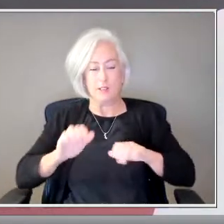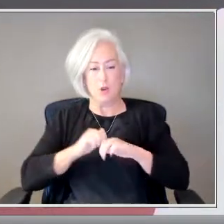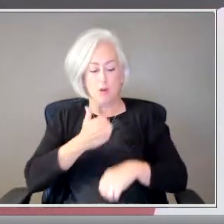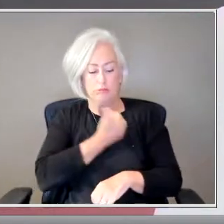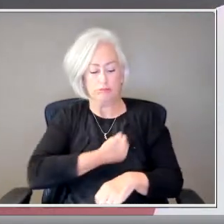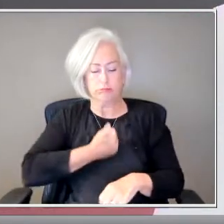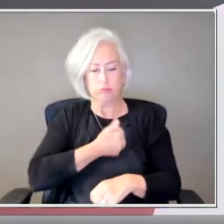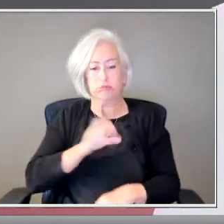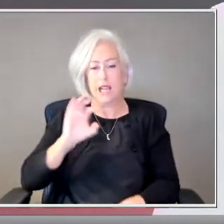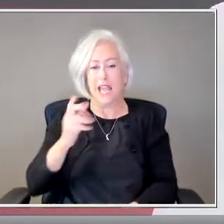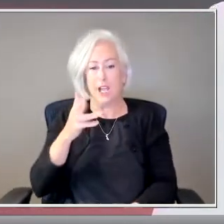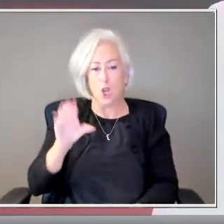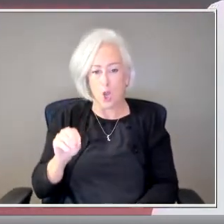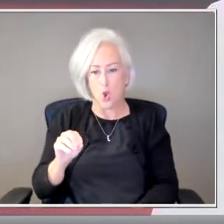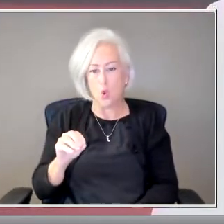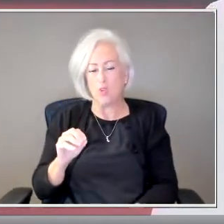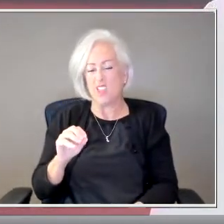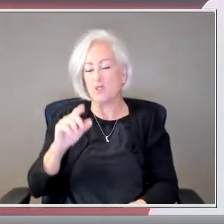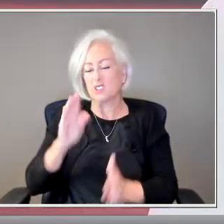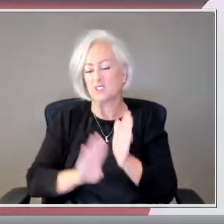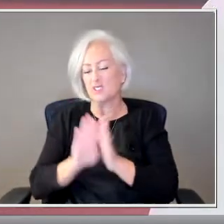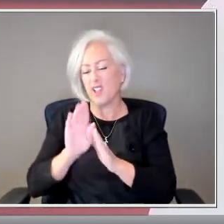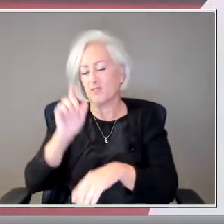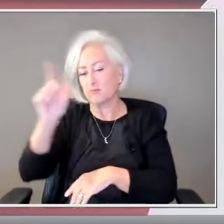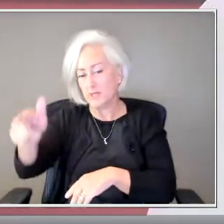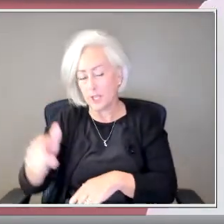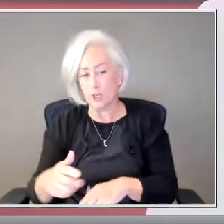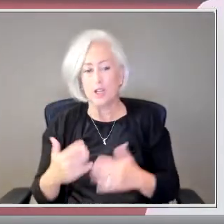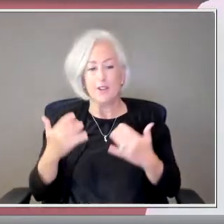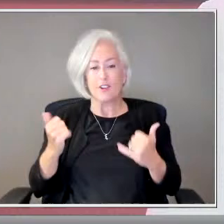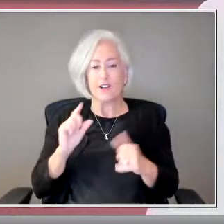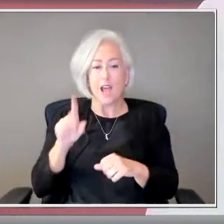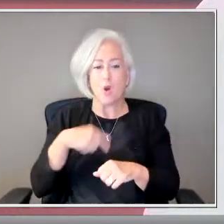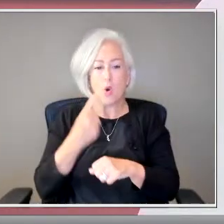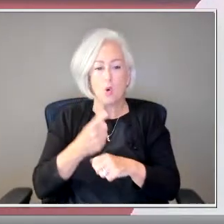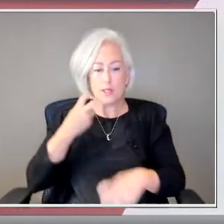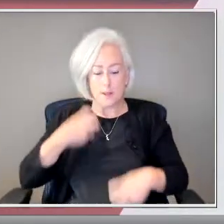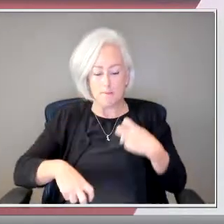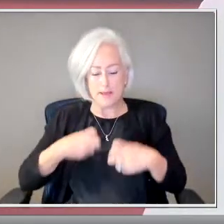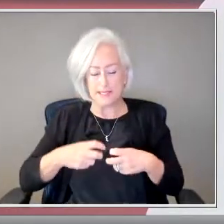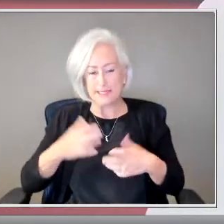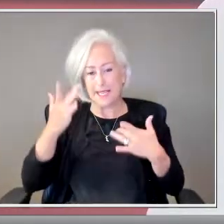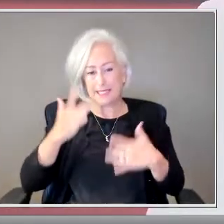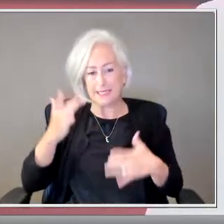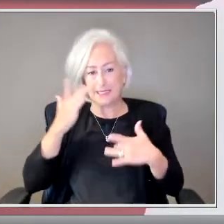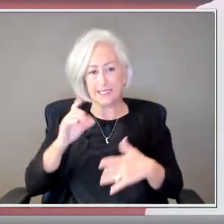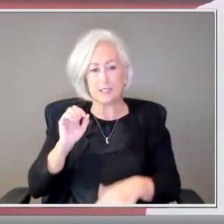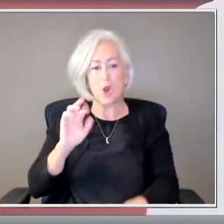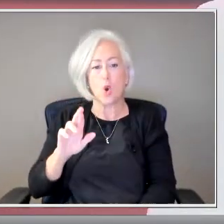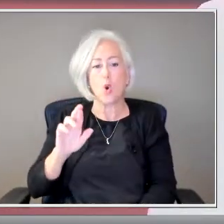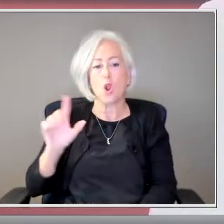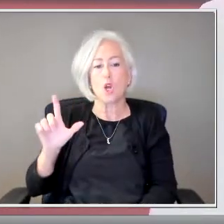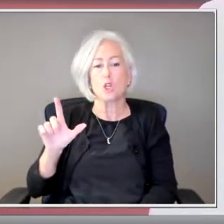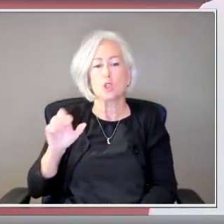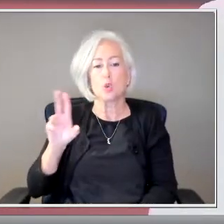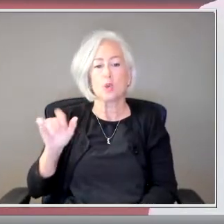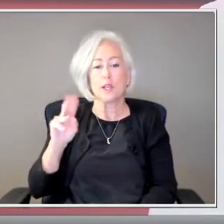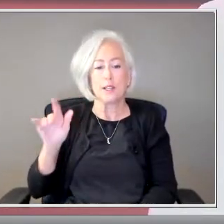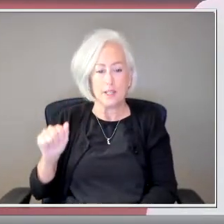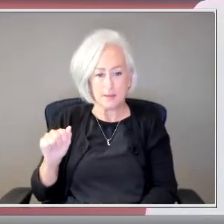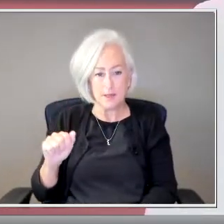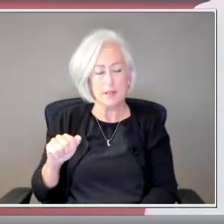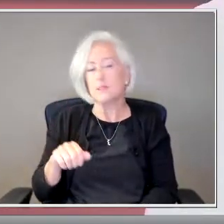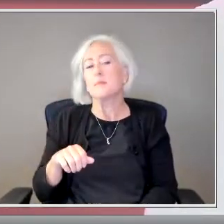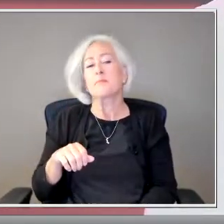for metastatic disease or leukemias. So because it's got too much toxicity to use when there's other